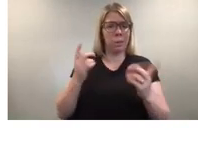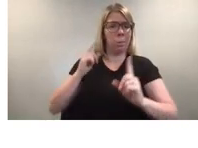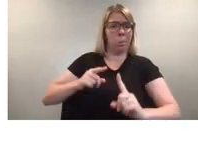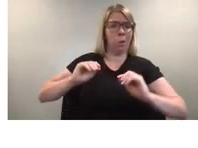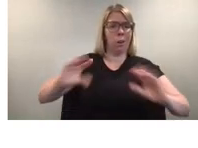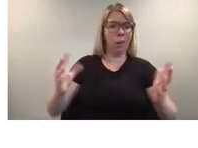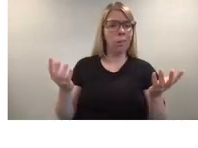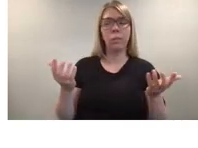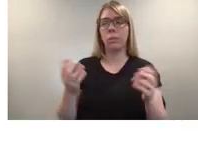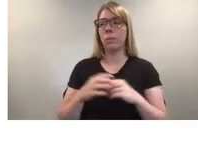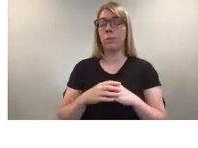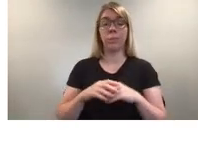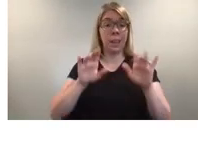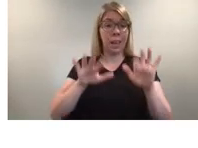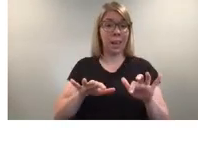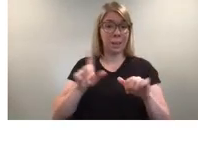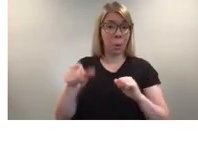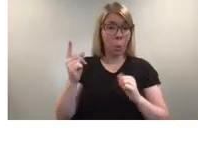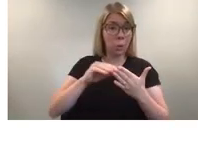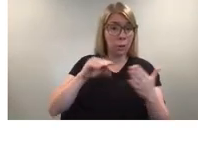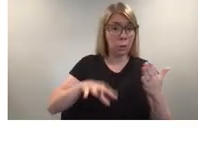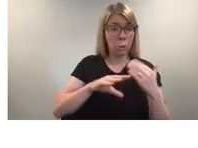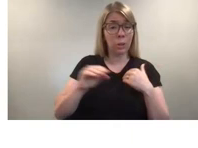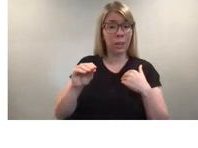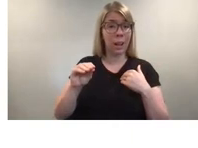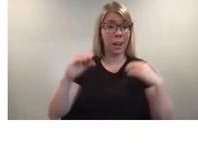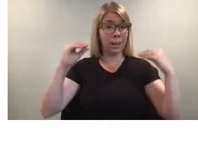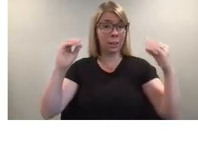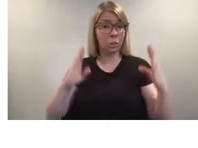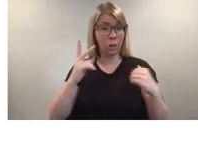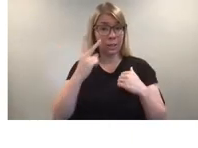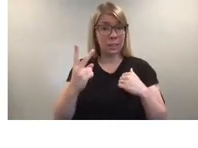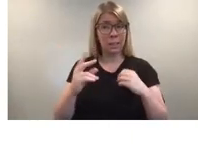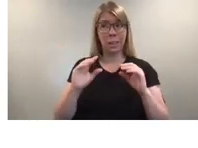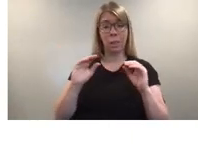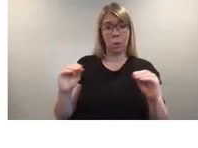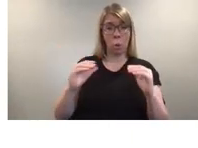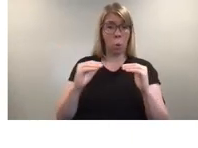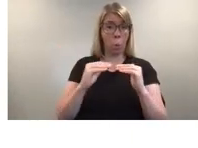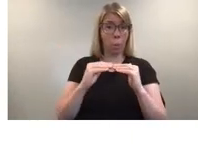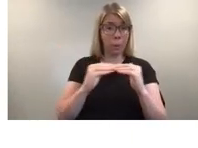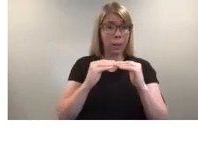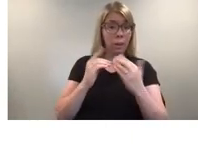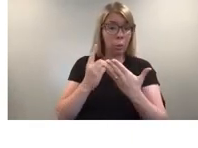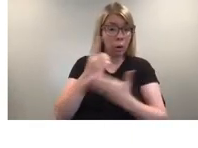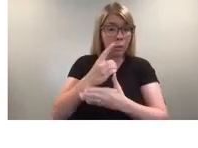Essays only the student and the instructor see, so ones that aren't scaffolded or they don't see peer review. And same with